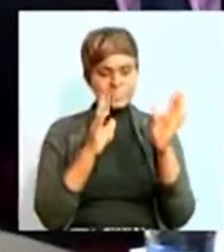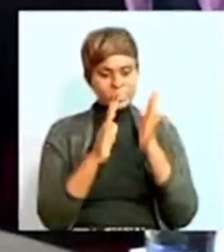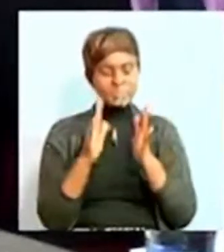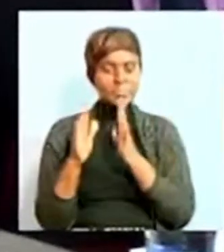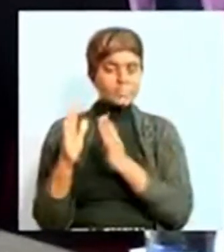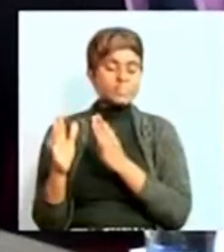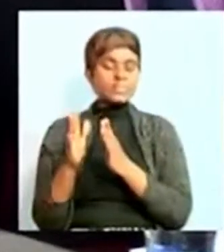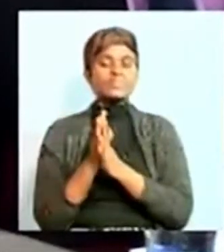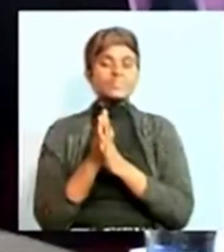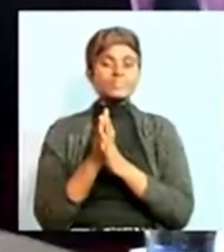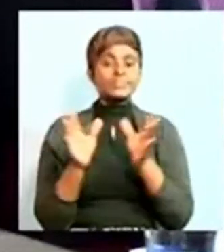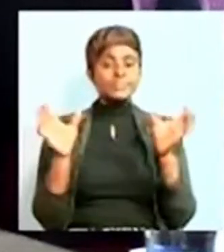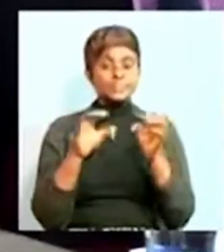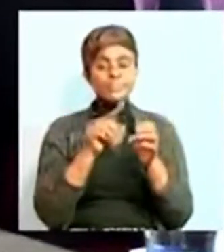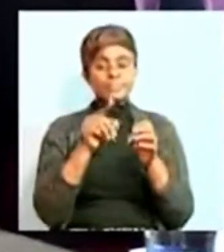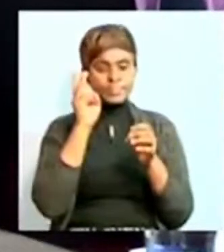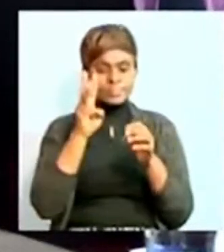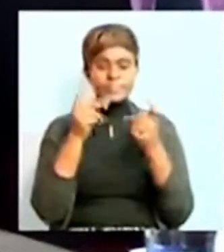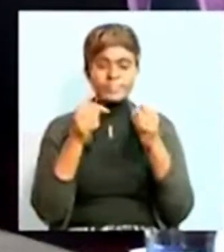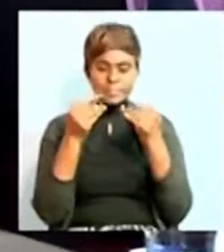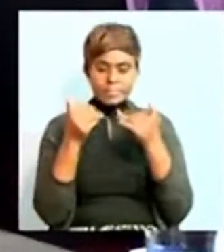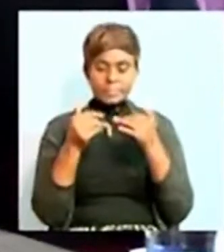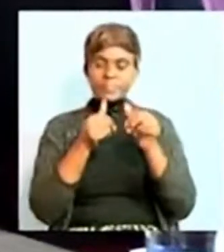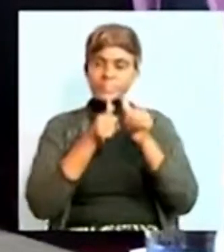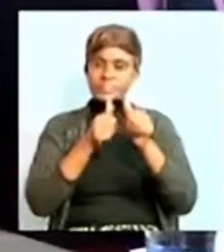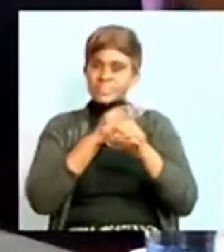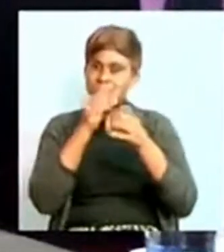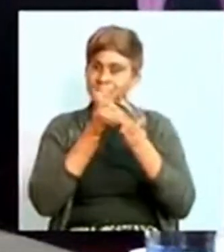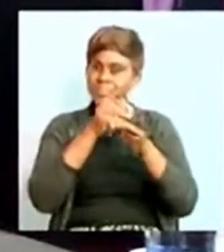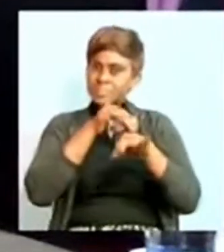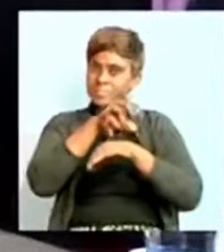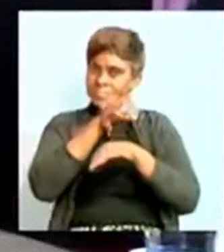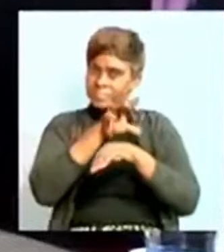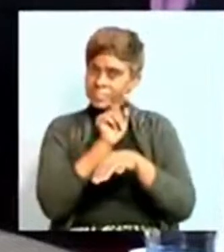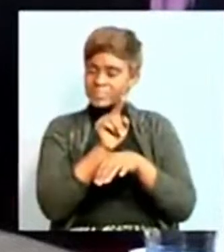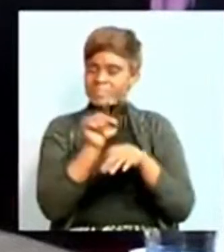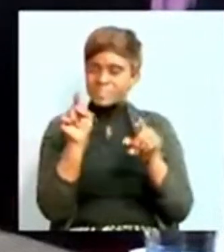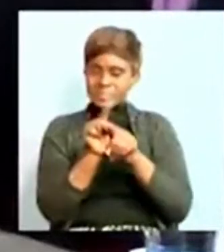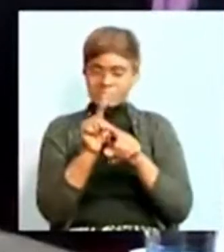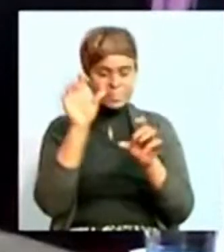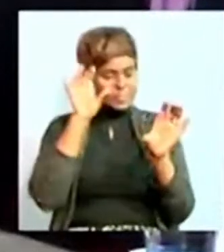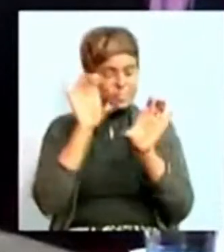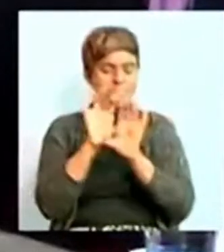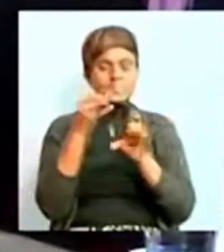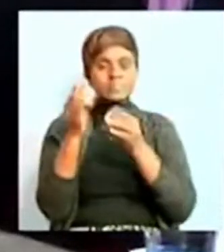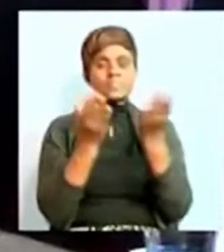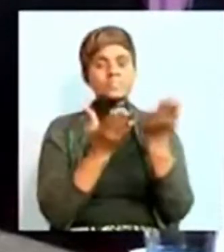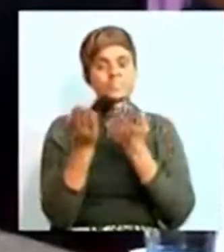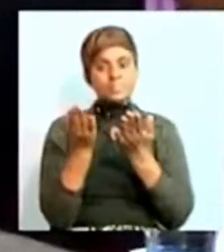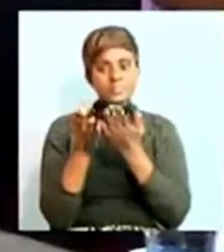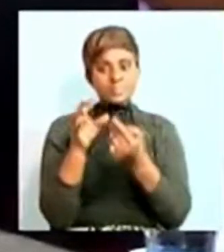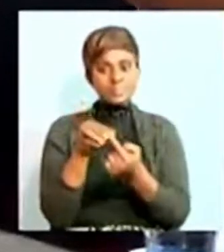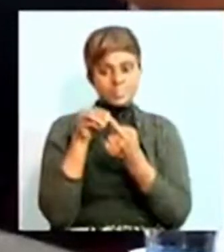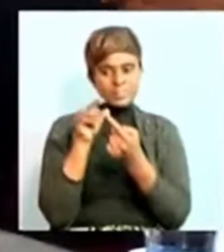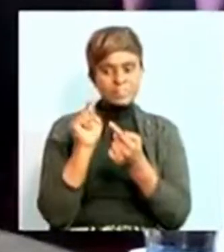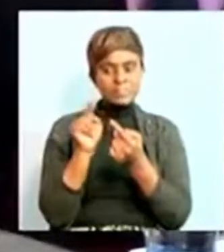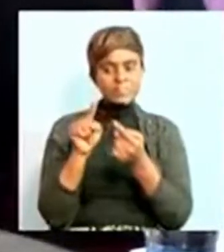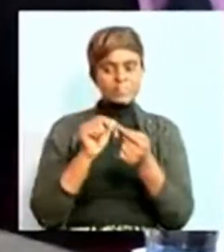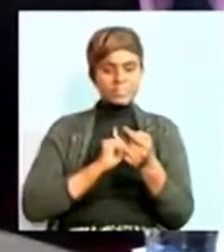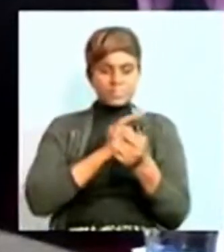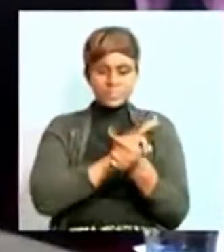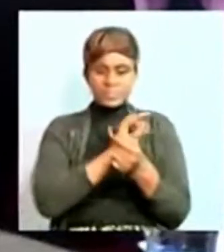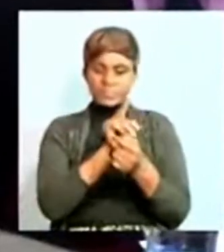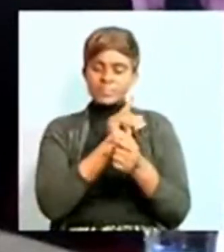measures. The Council will endeavor to follow the guidelines and the condition of service, particularly on staff matters,